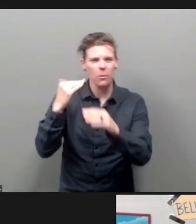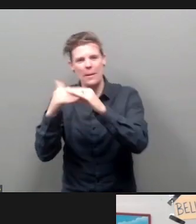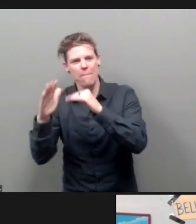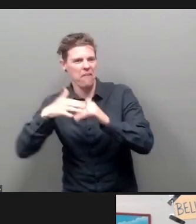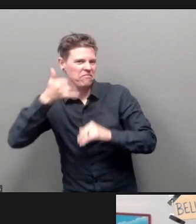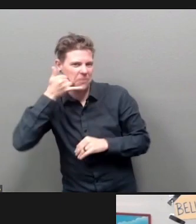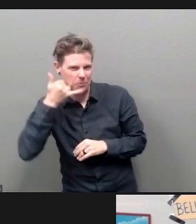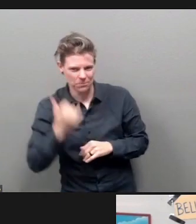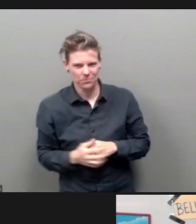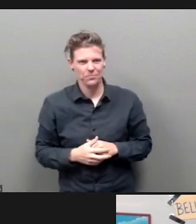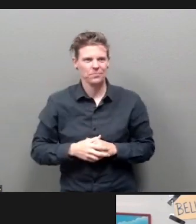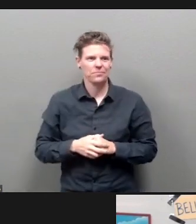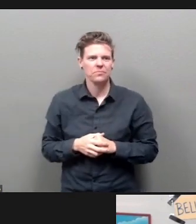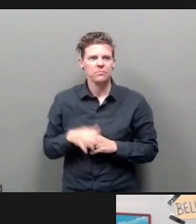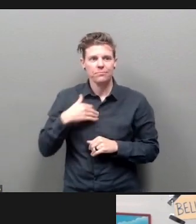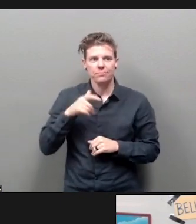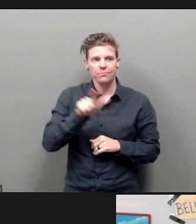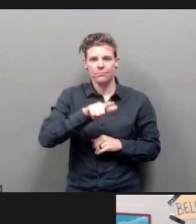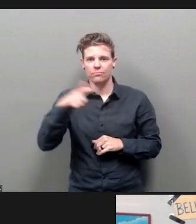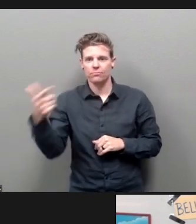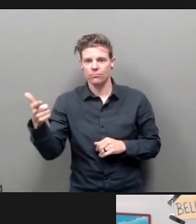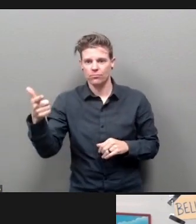Bruce Weatherby, and I'm going to ask a question on his behalf.